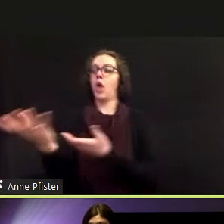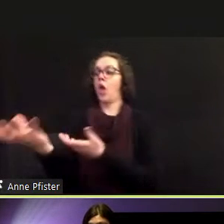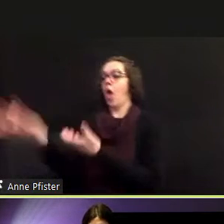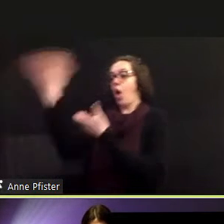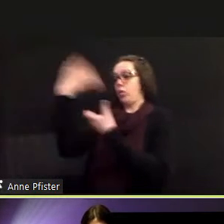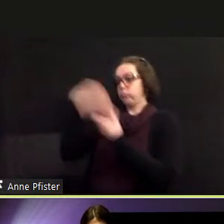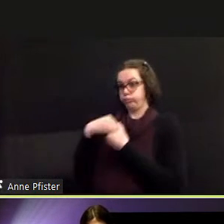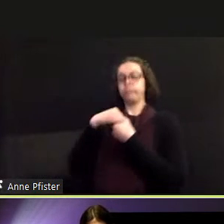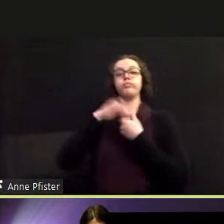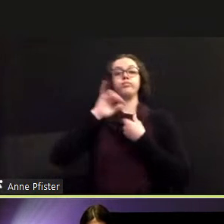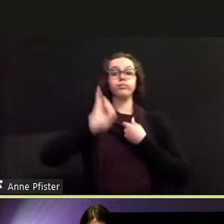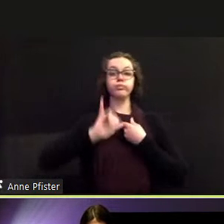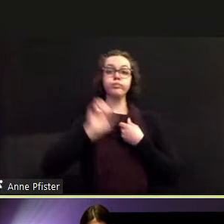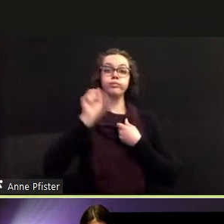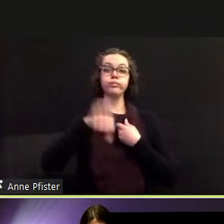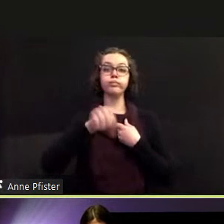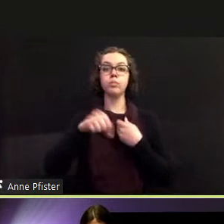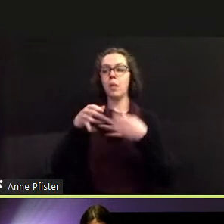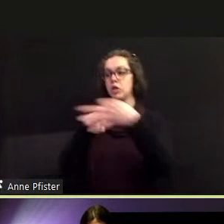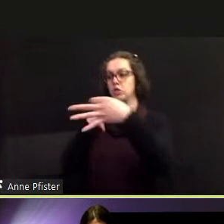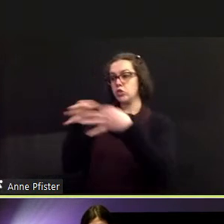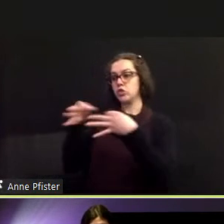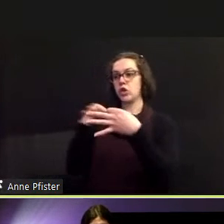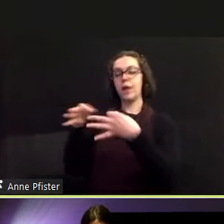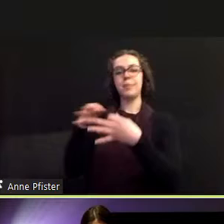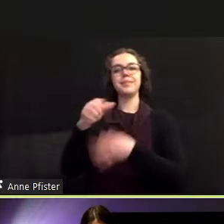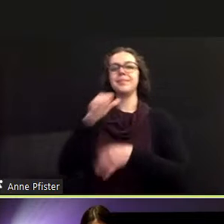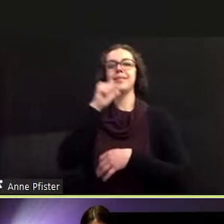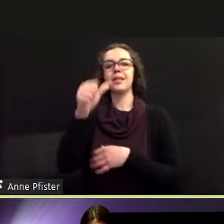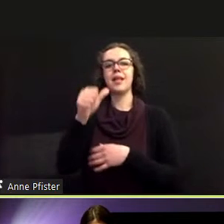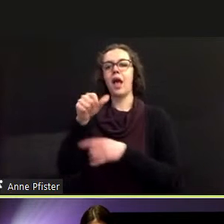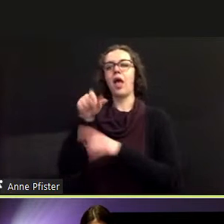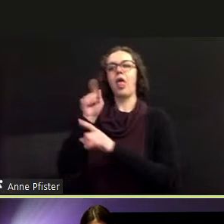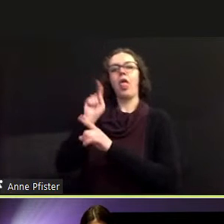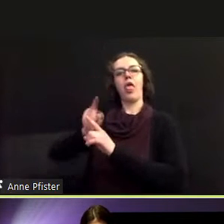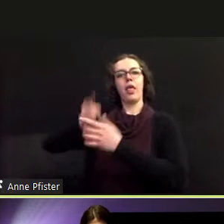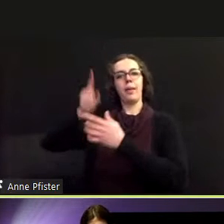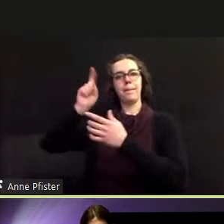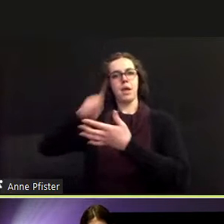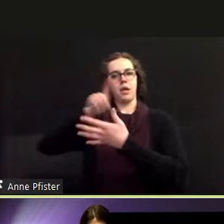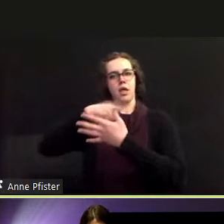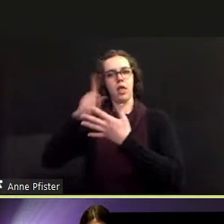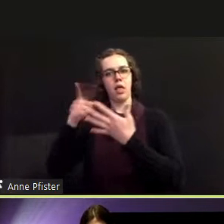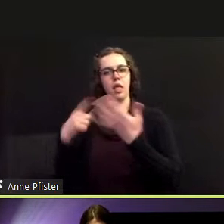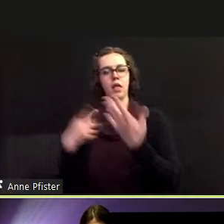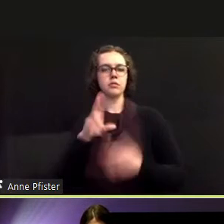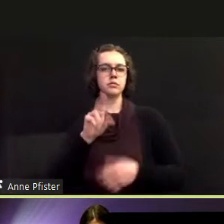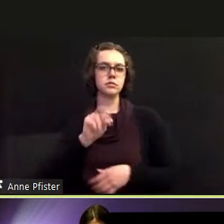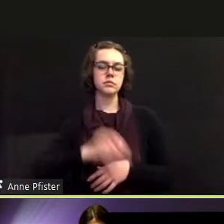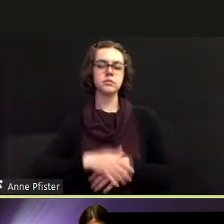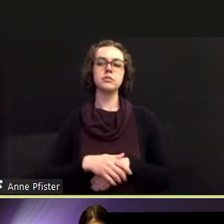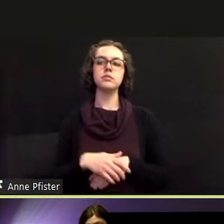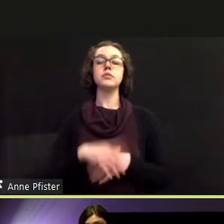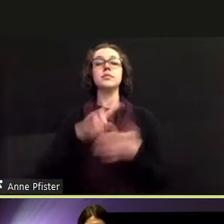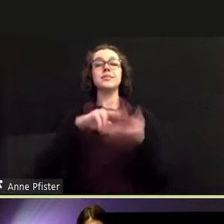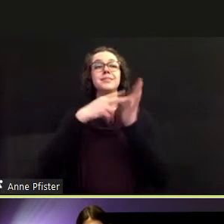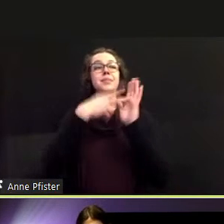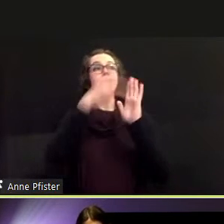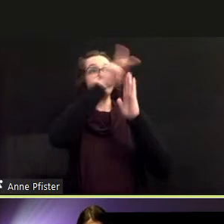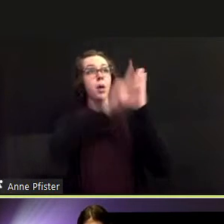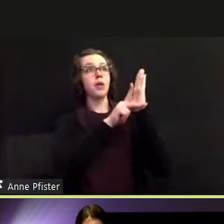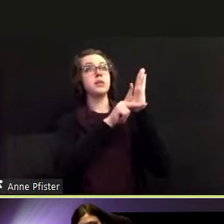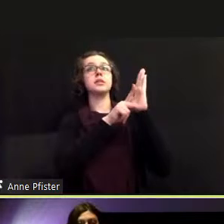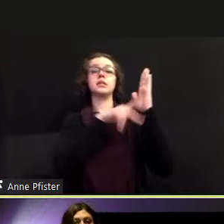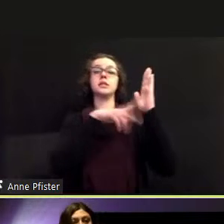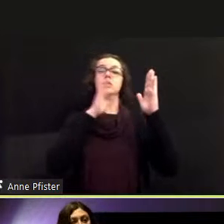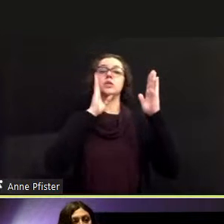are describing but not prescribing such practices, out of the very reasonable fear that such scholarship could be mobilized to validate policies which would hold